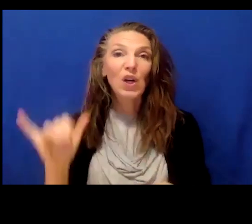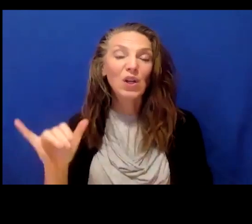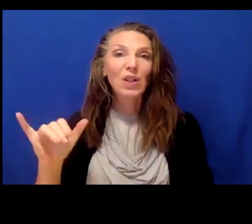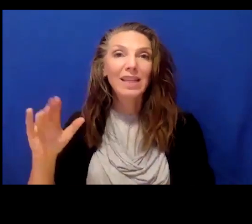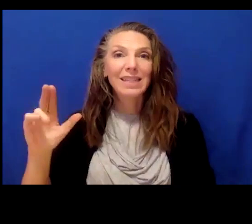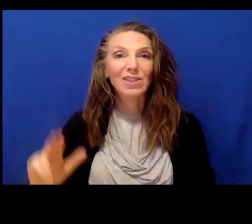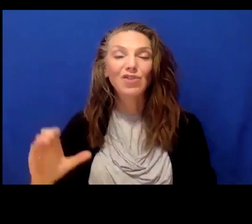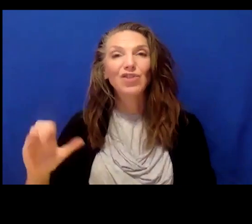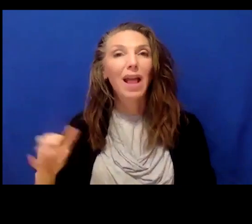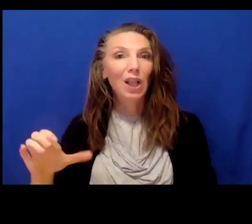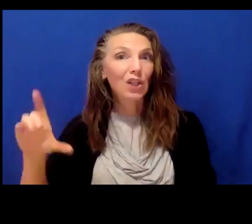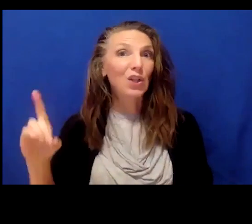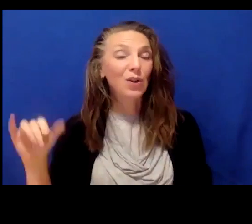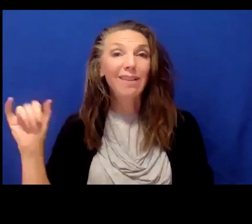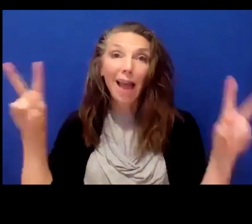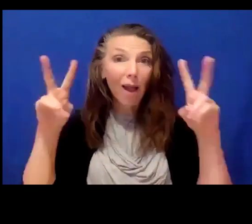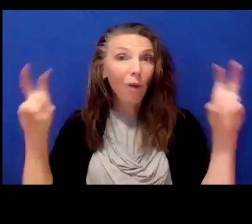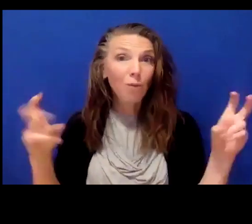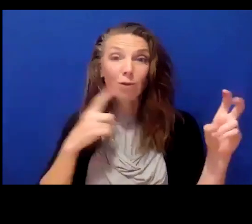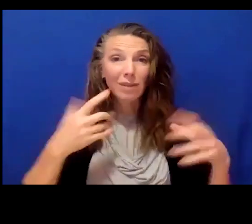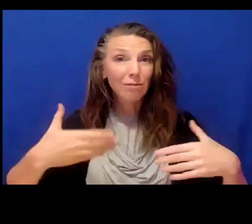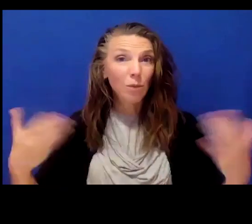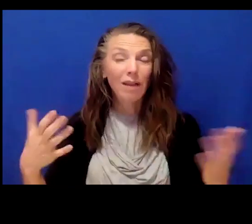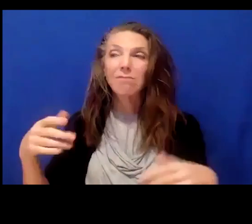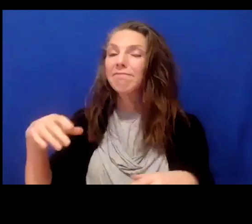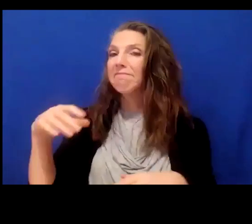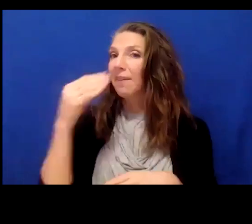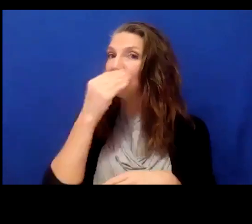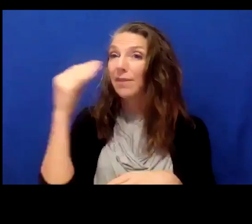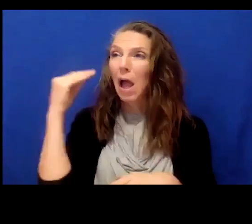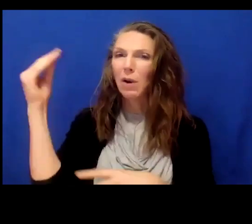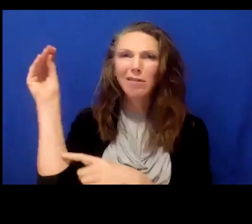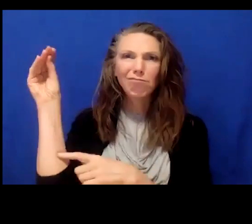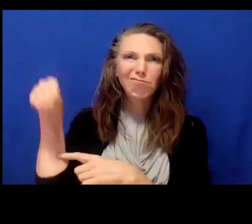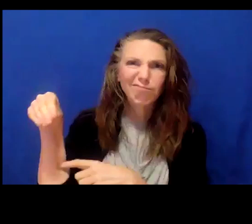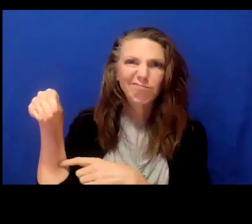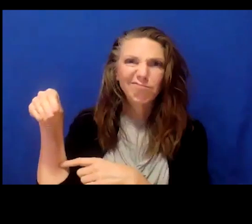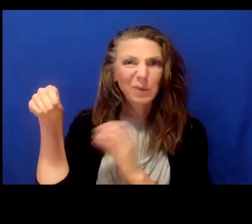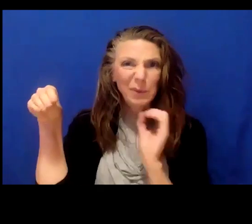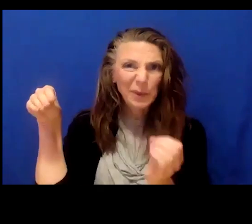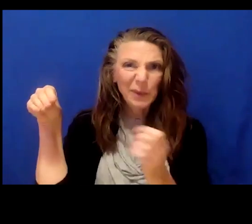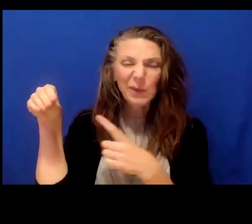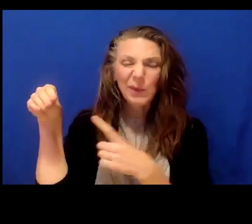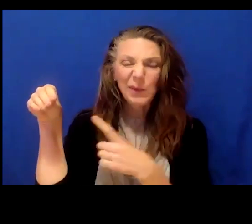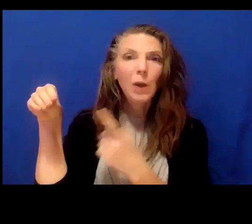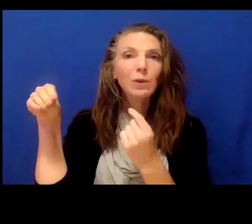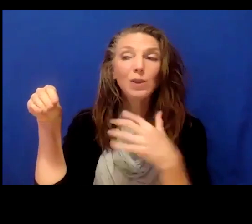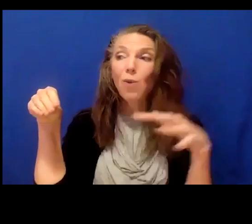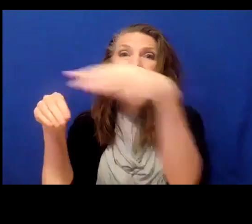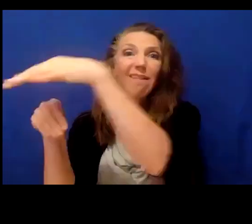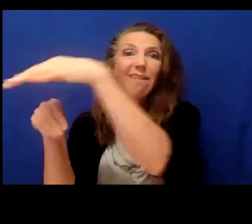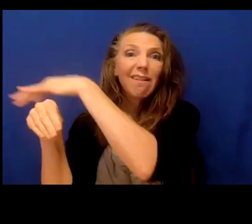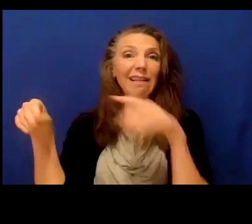that's a quote by Alexander Denaire. And that quote is, "When a flower doesn't bloom, you fix the environment